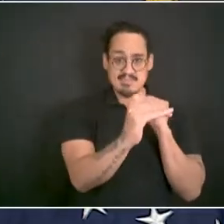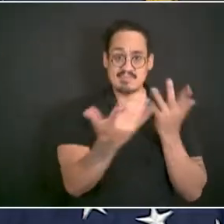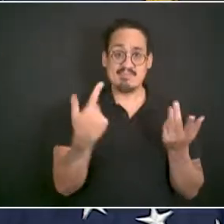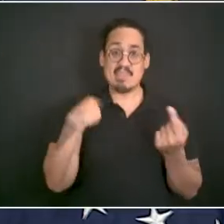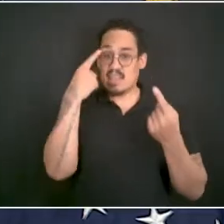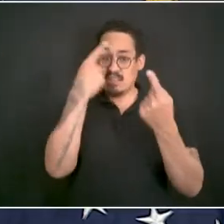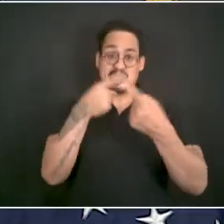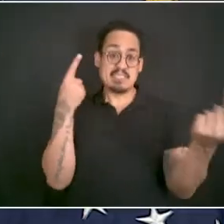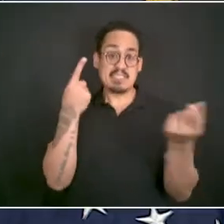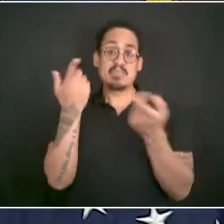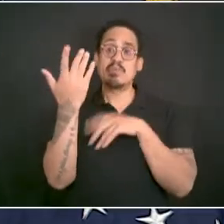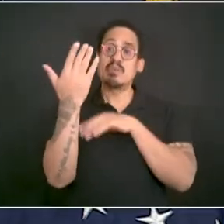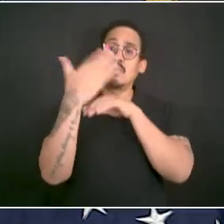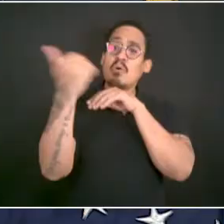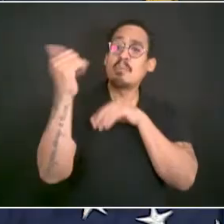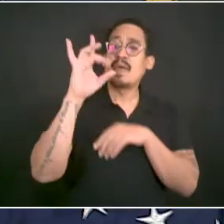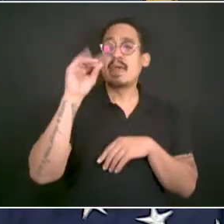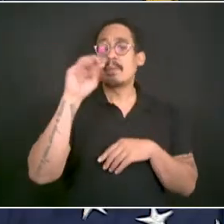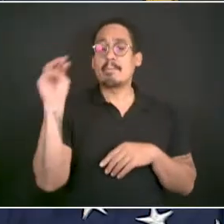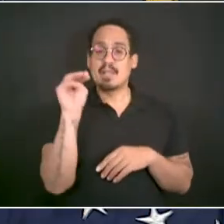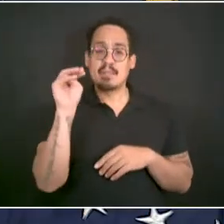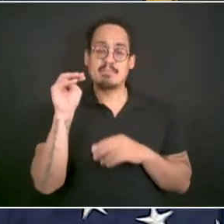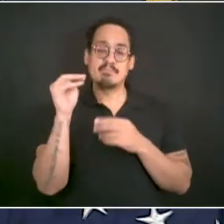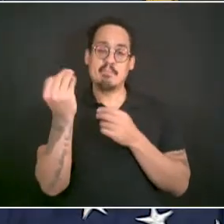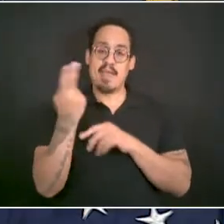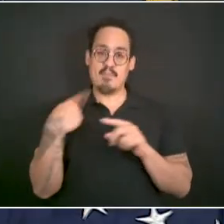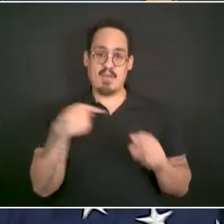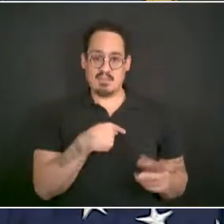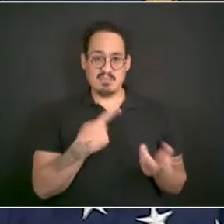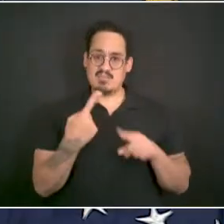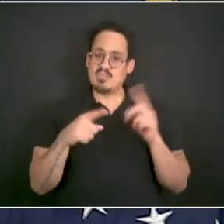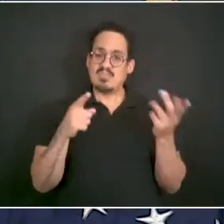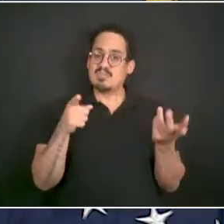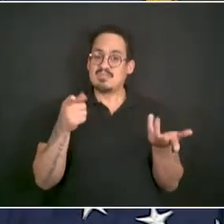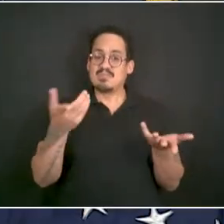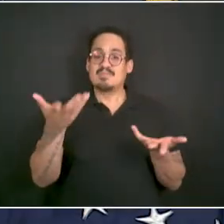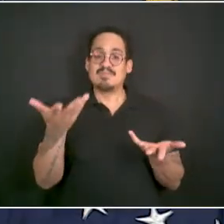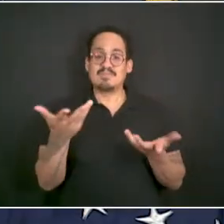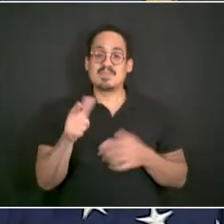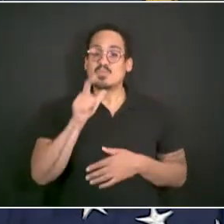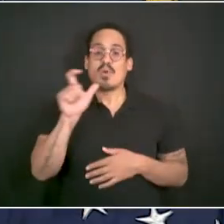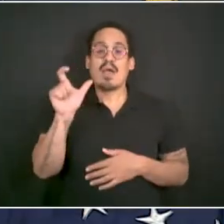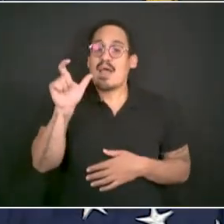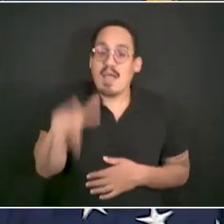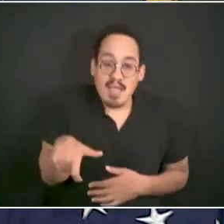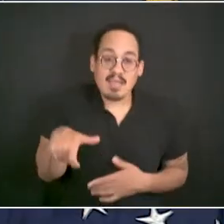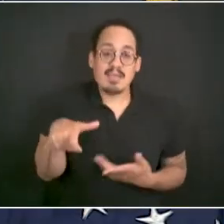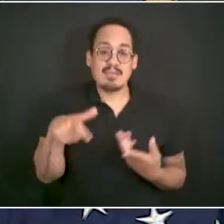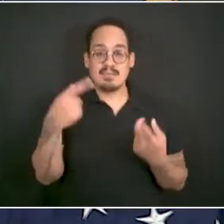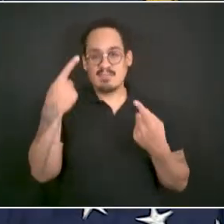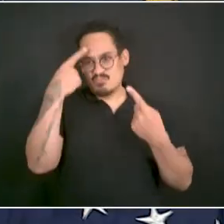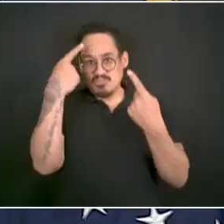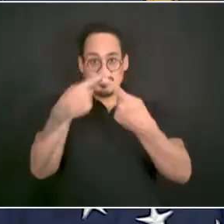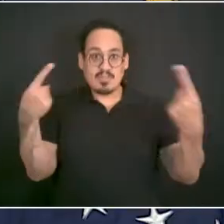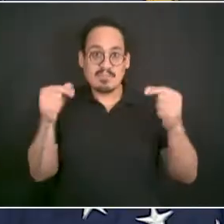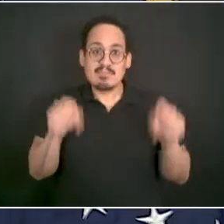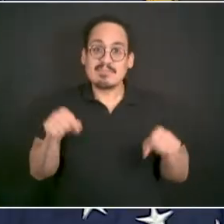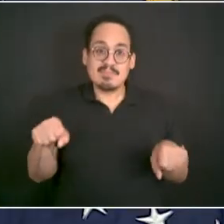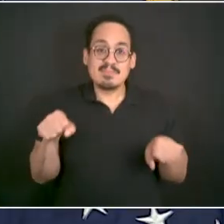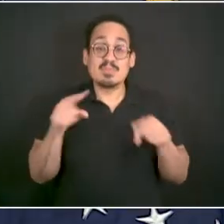take clawback $80 million from us. But you don't have to be disagreeable to